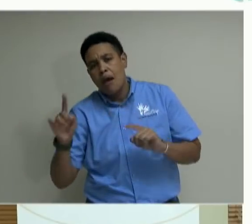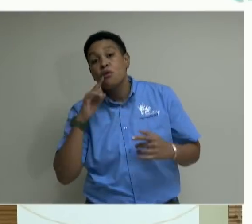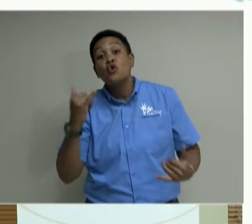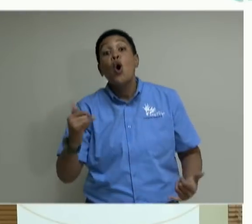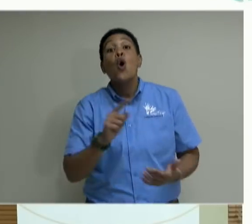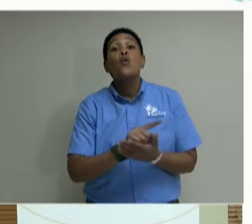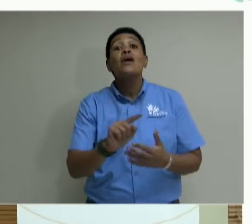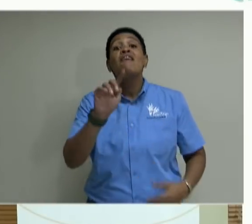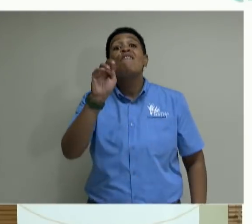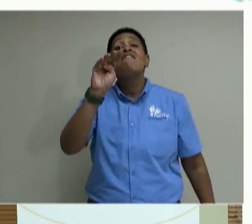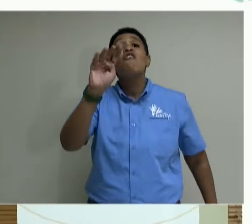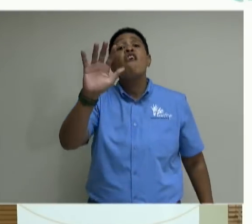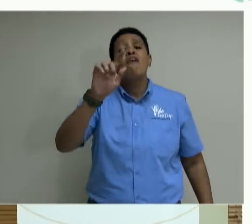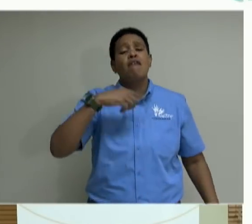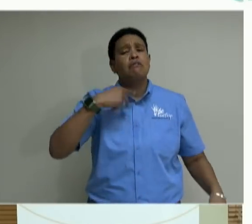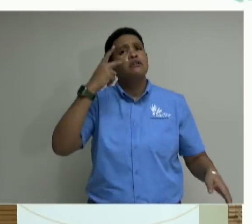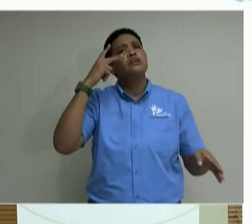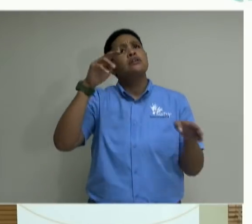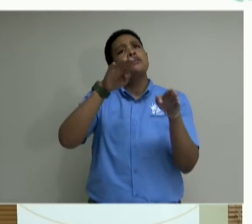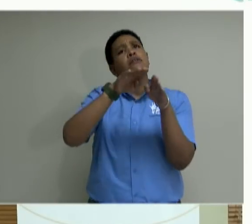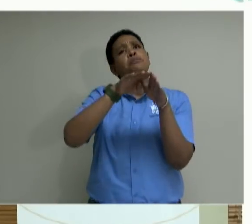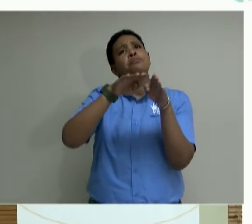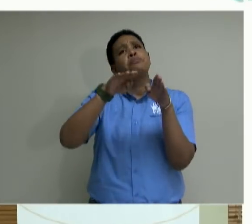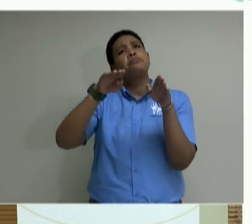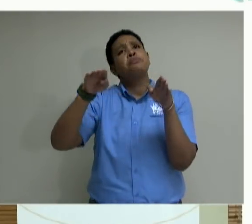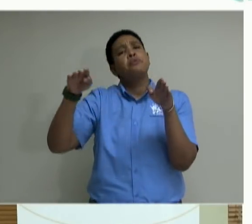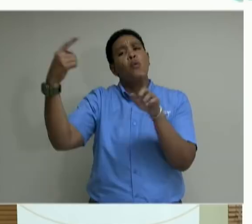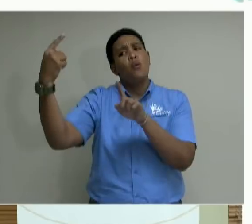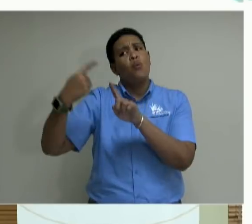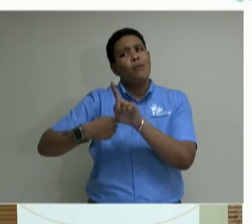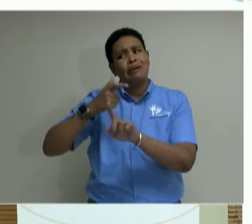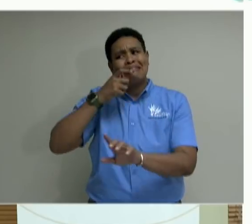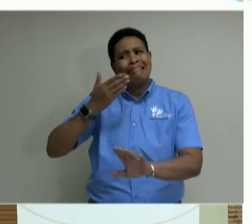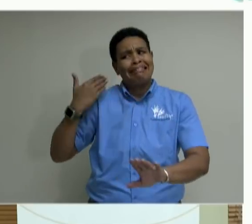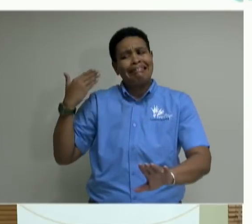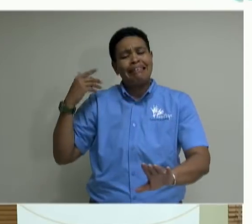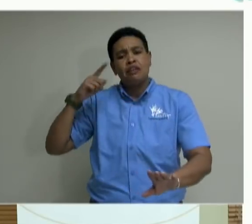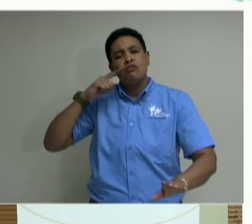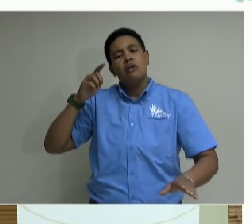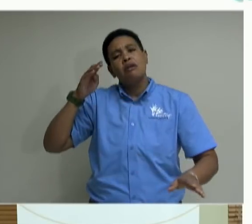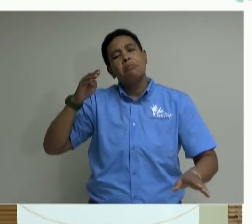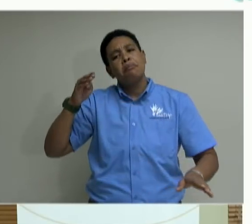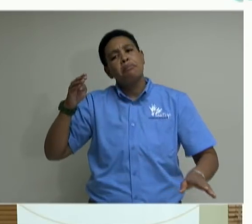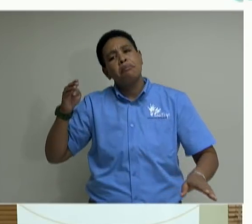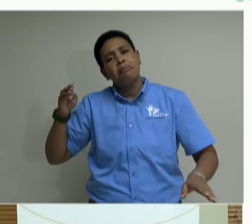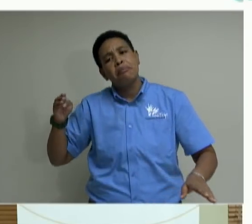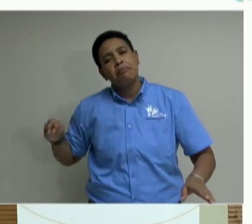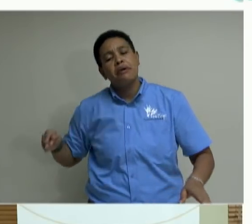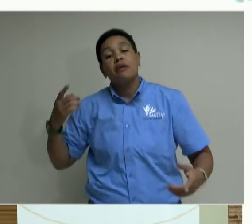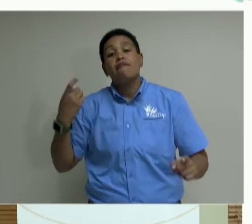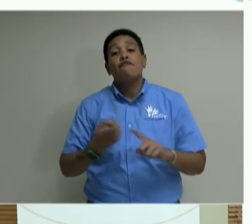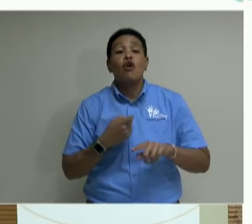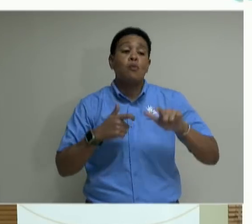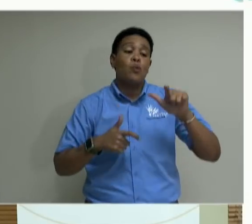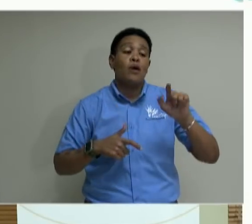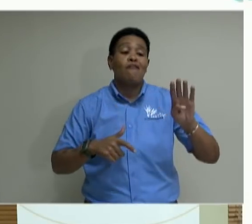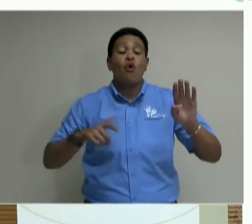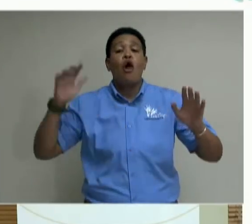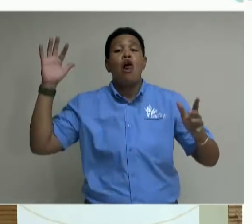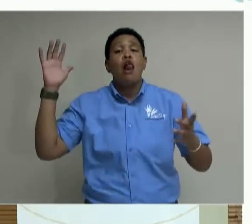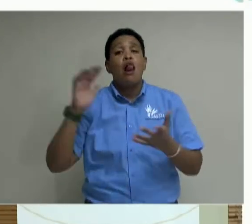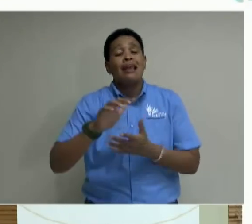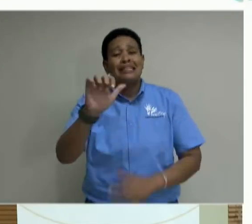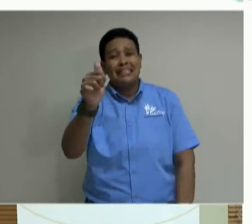are plateauing. We have trended down over the last month, coming down from 24 to 10, and we have